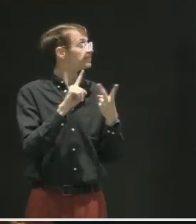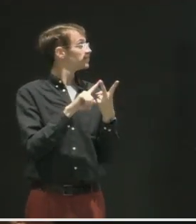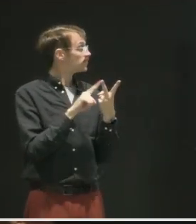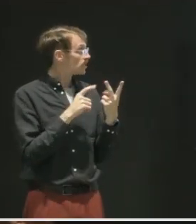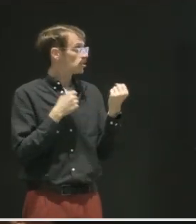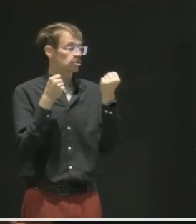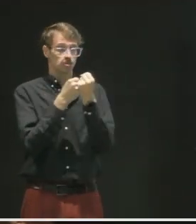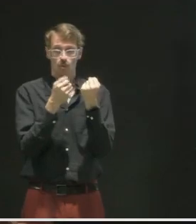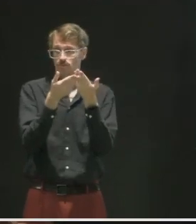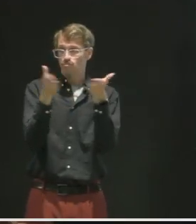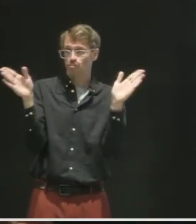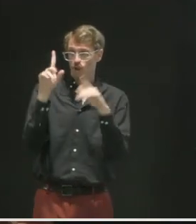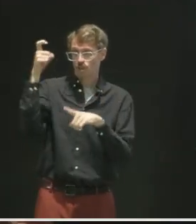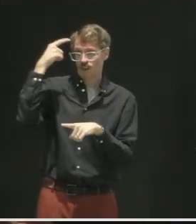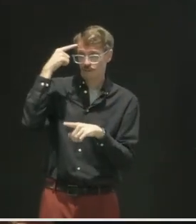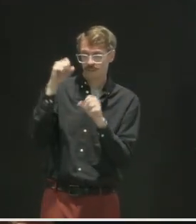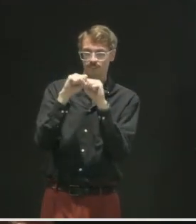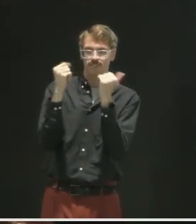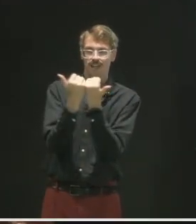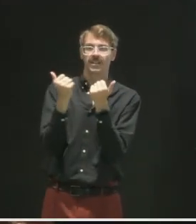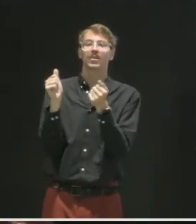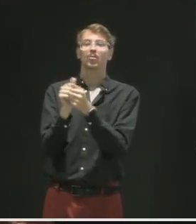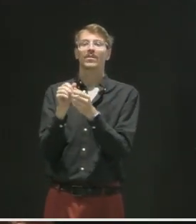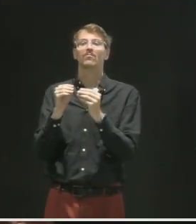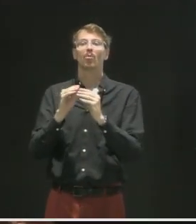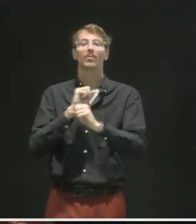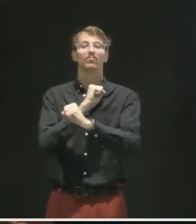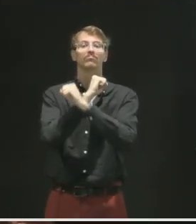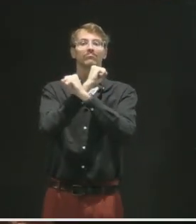civil society with a prevention